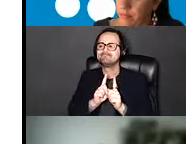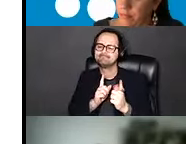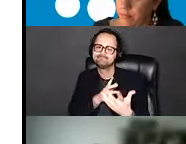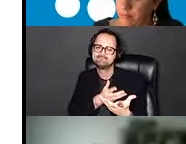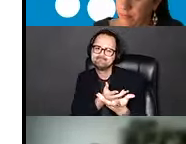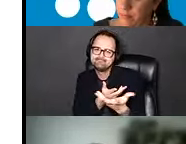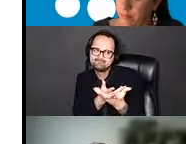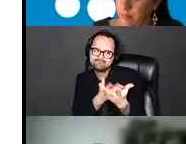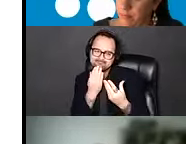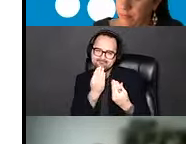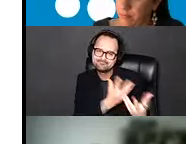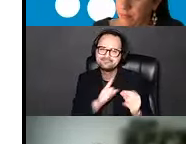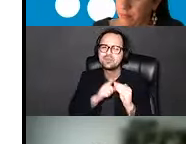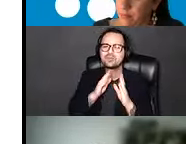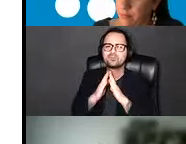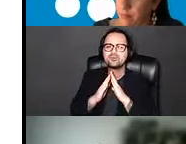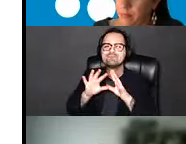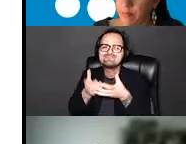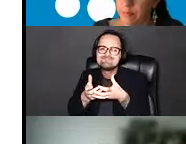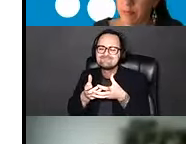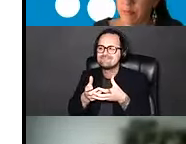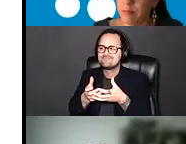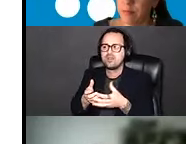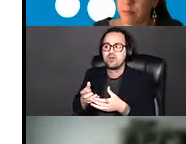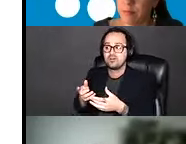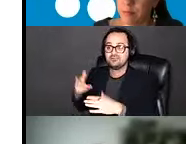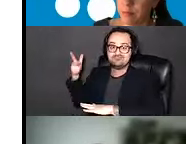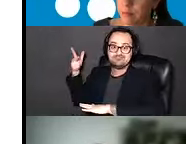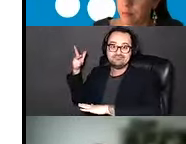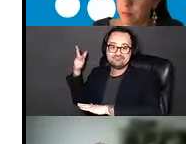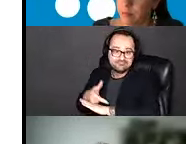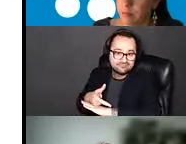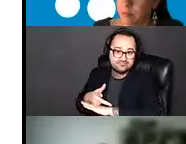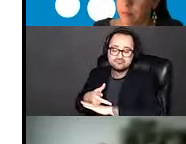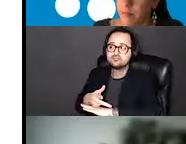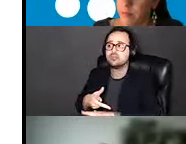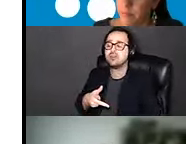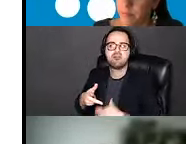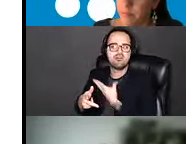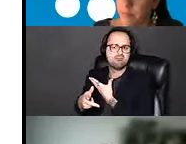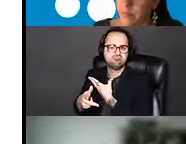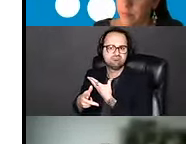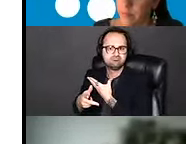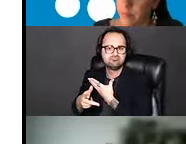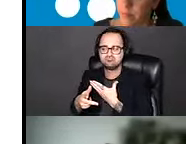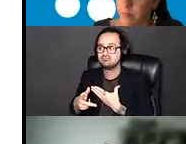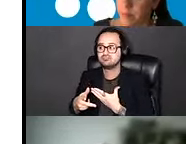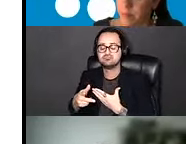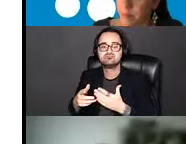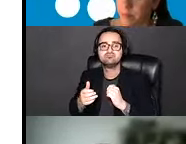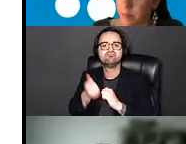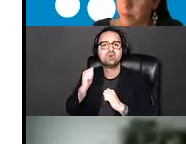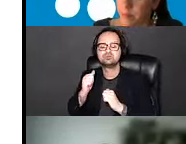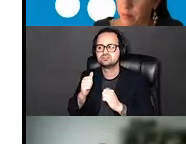you work with, and how those when those mobile crisis services are activated, how they can be the most responsive